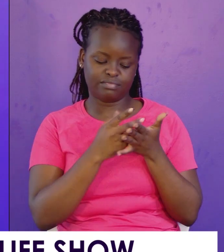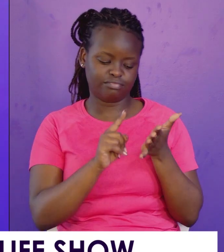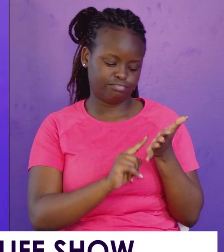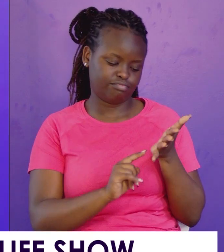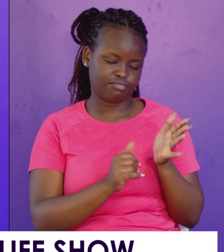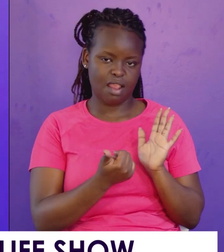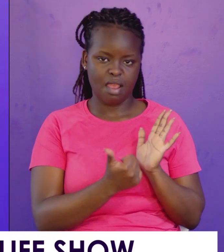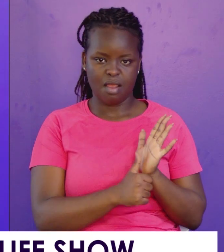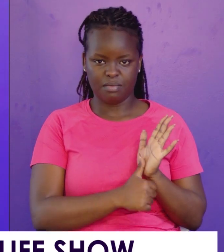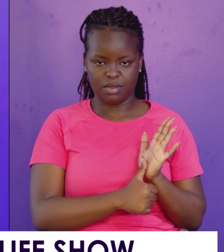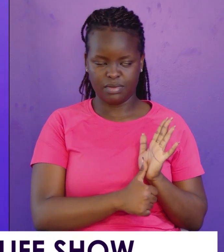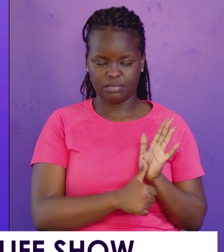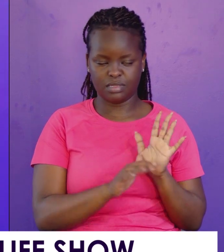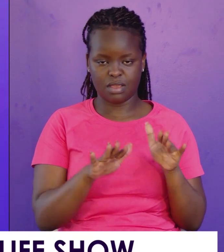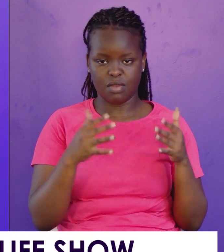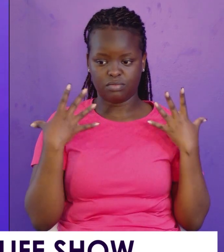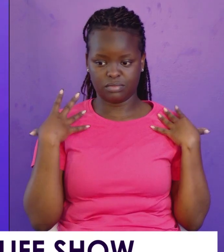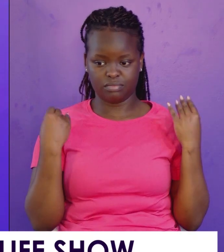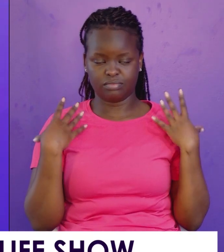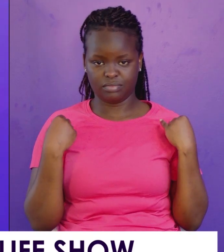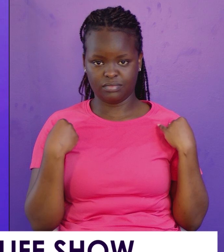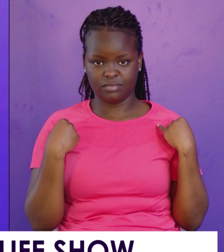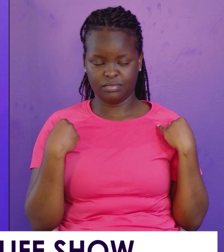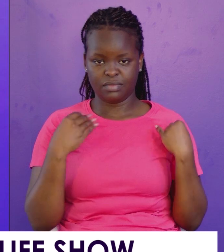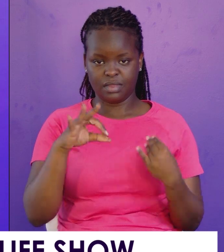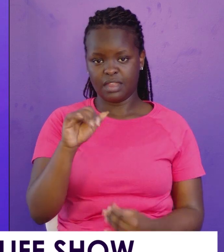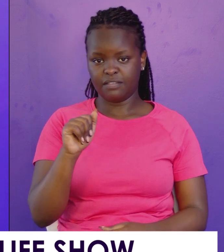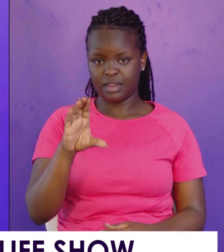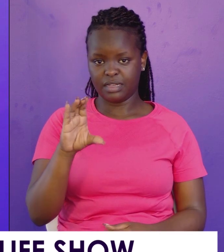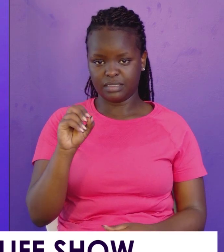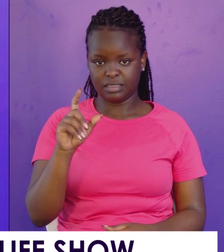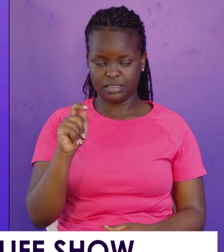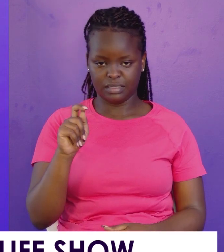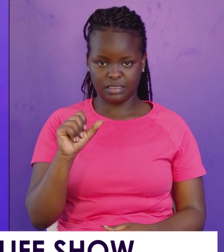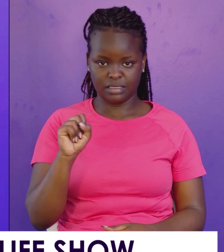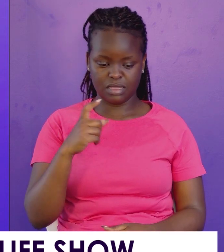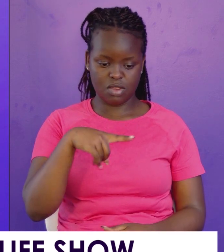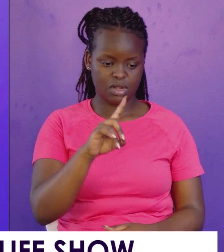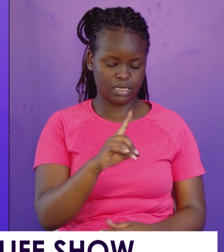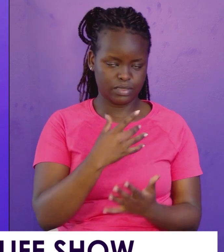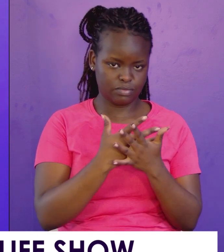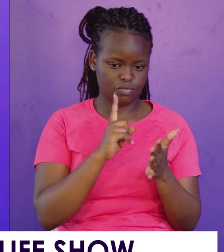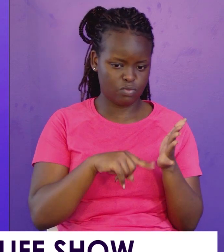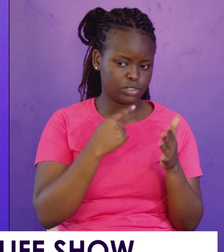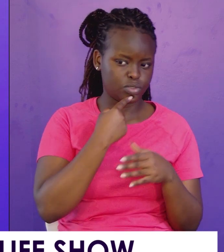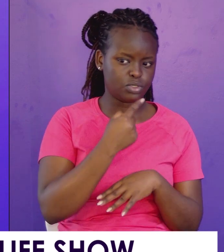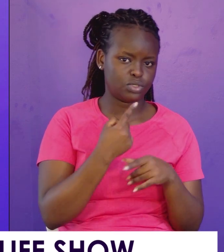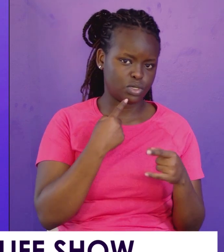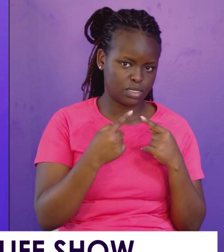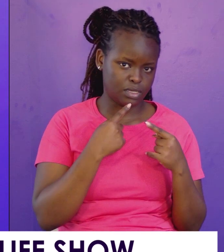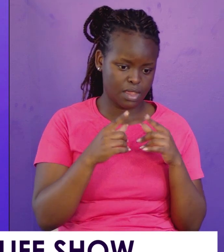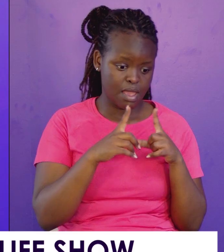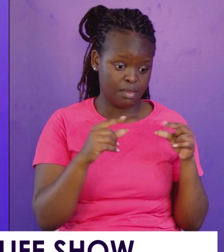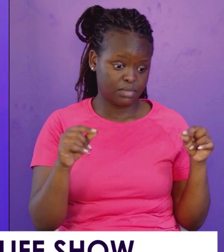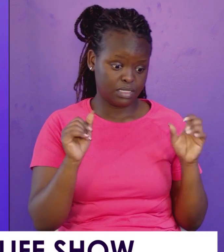destructive can the facts in your message be? You know, the correctness of what you're talking. Yeah, the messages can